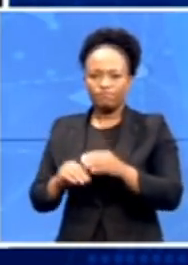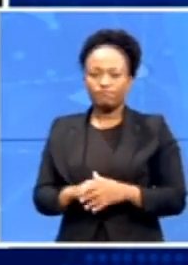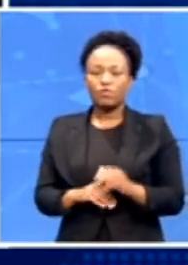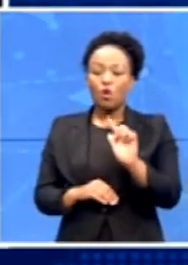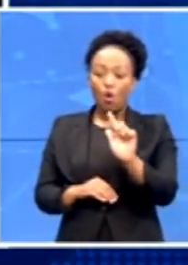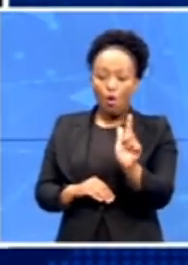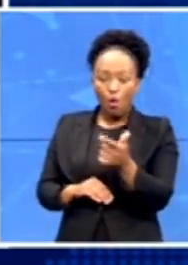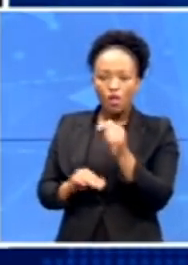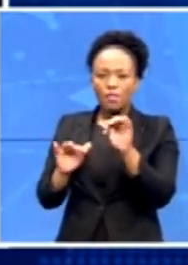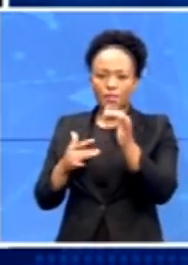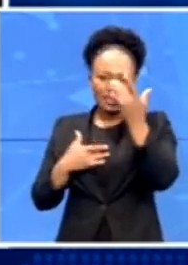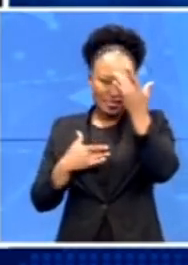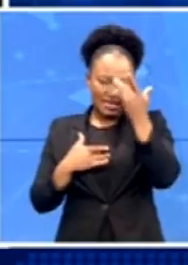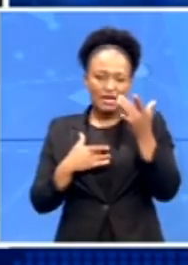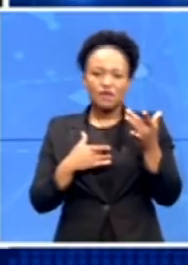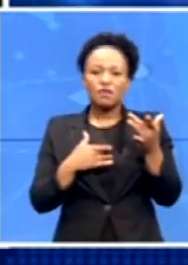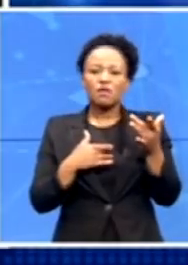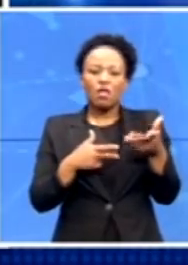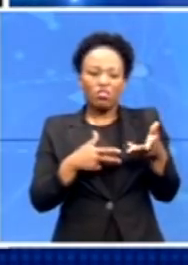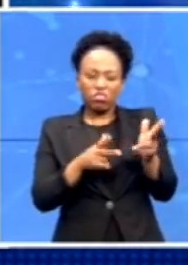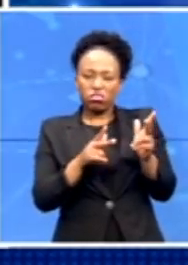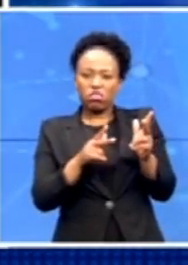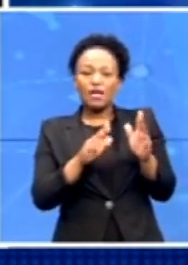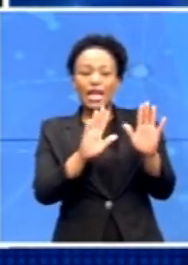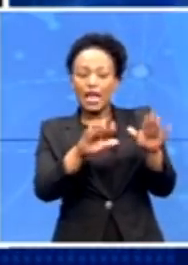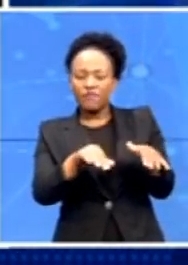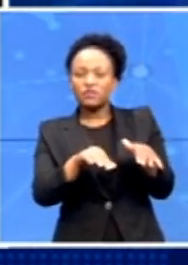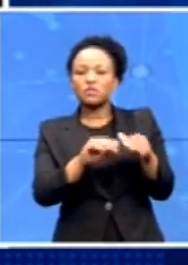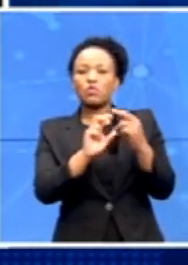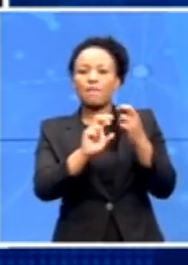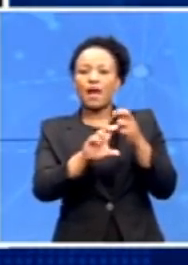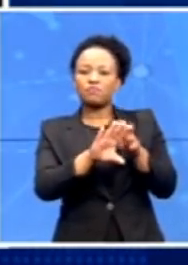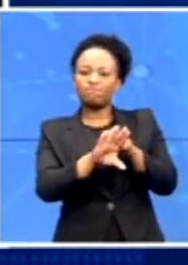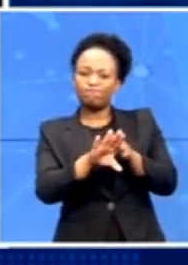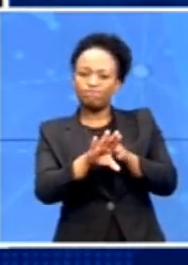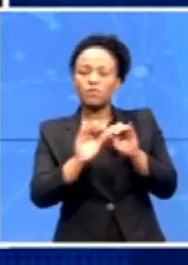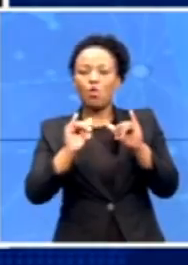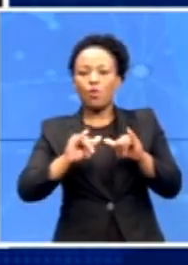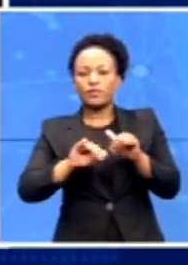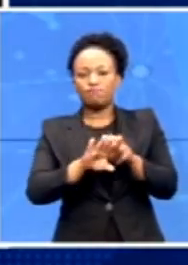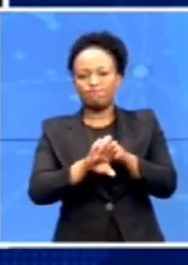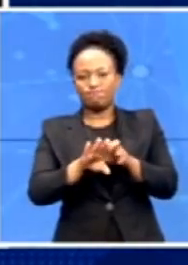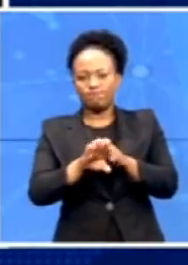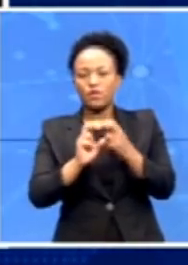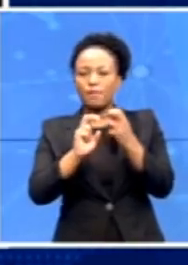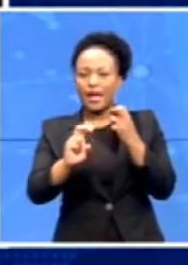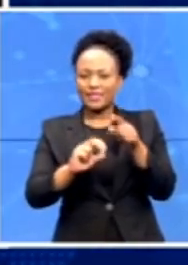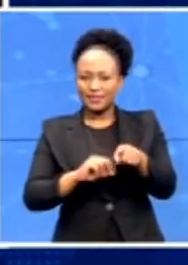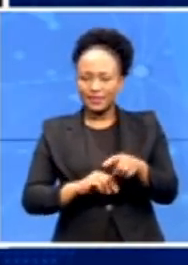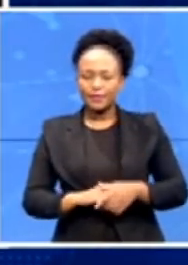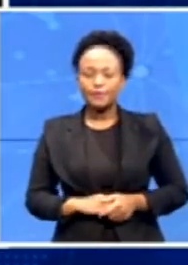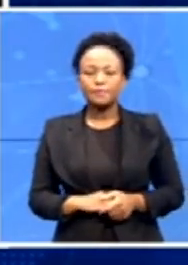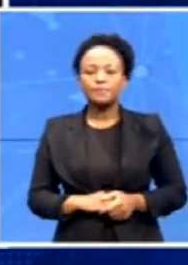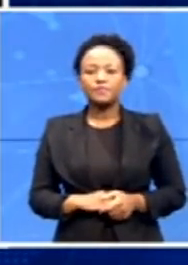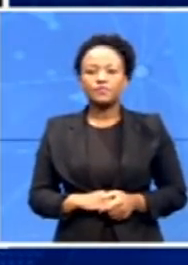remained in the bus until the time when they got there. So what you've added now, Mr. Jacobus, should